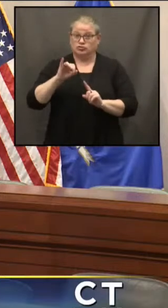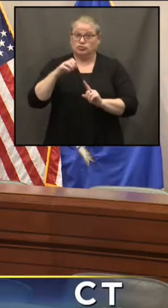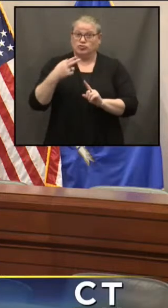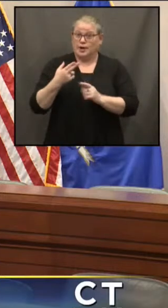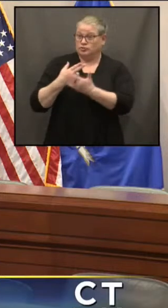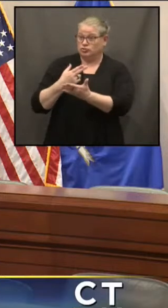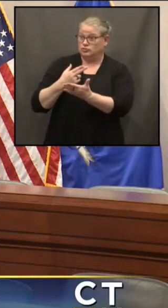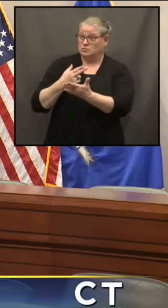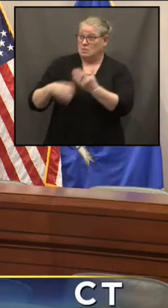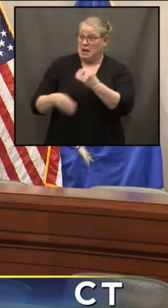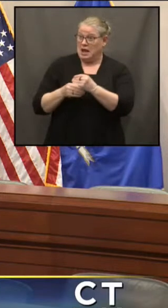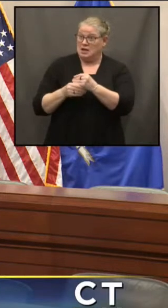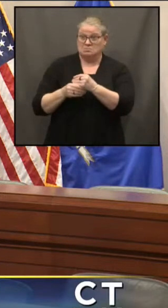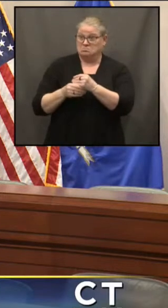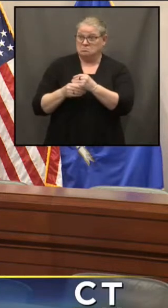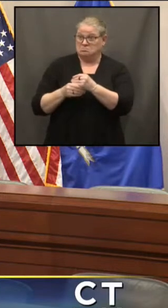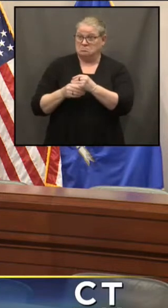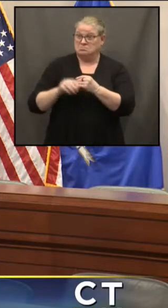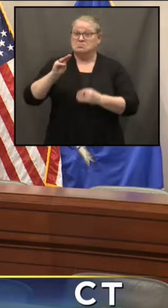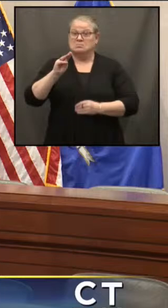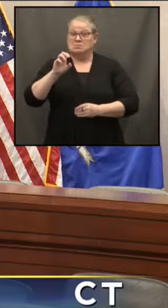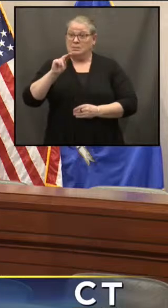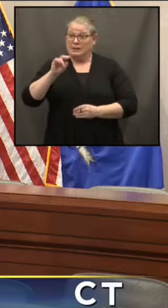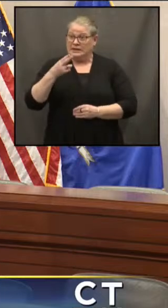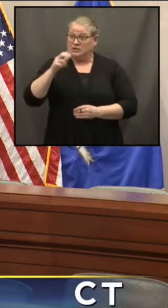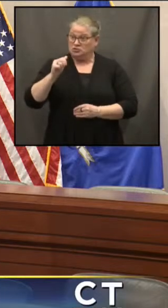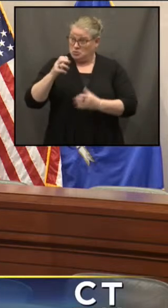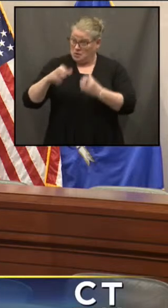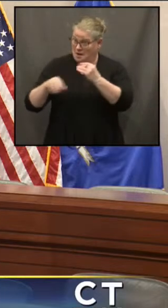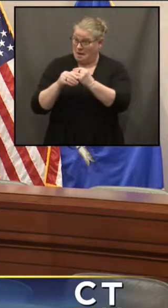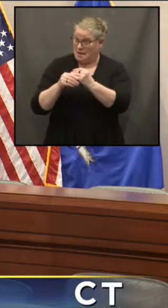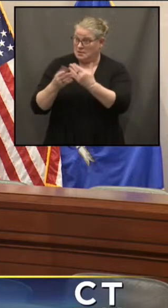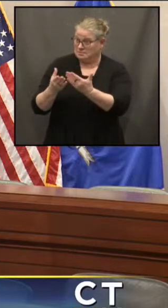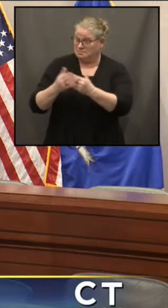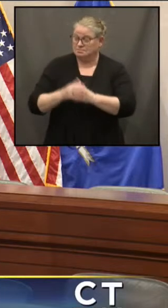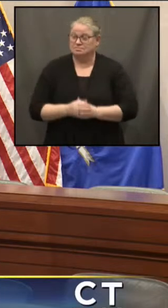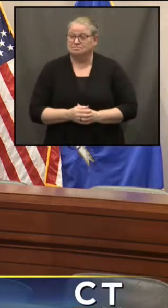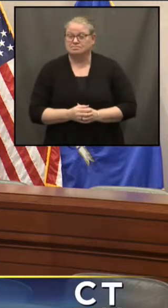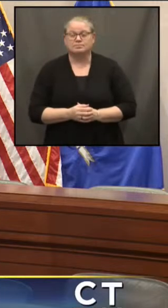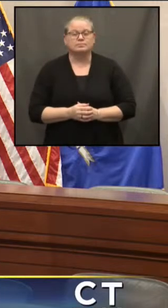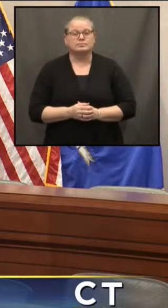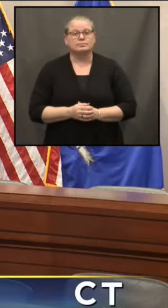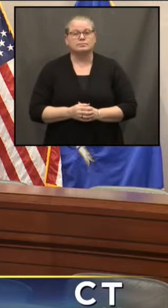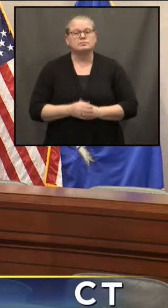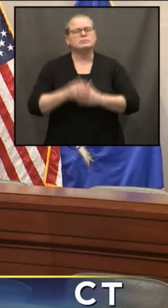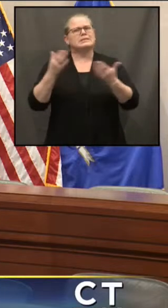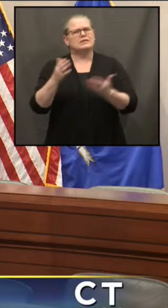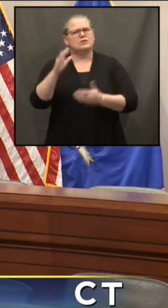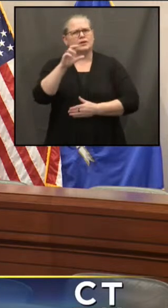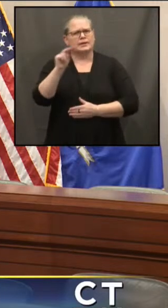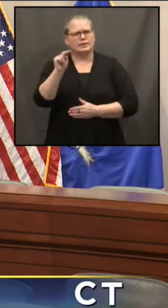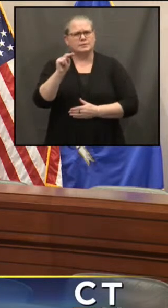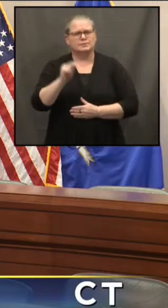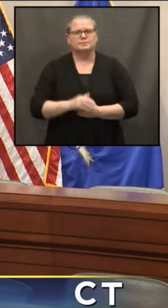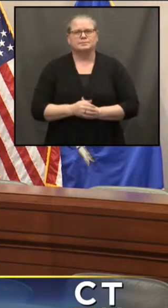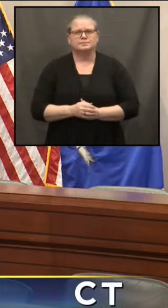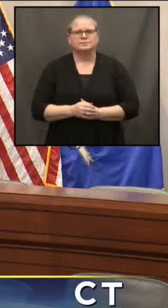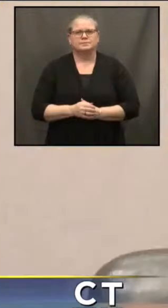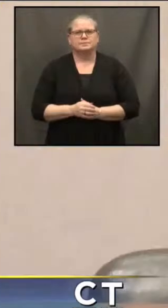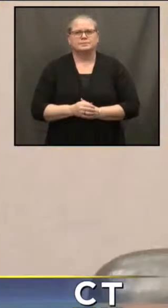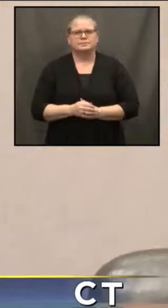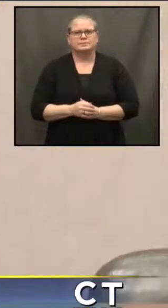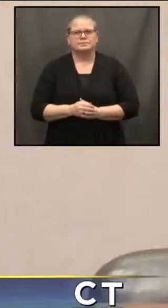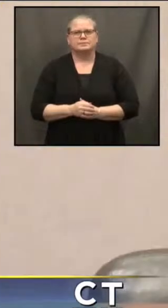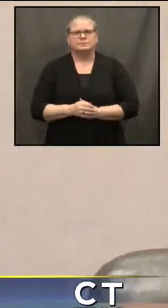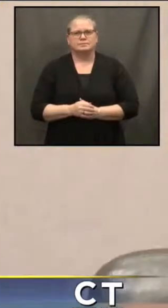Manisha? So I think people in Connecticut have really seen how